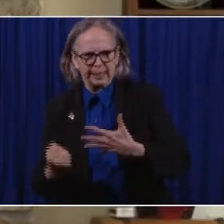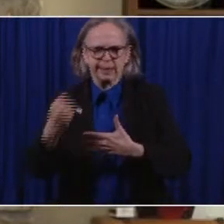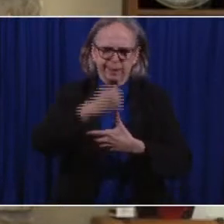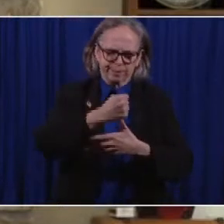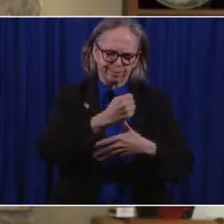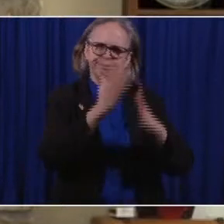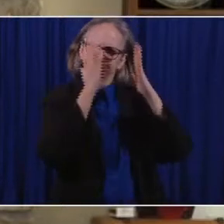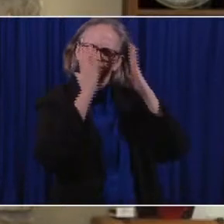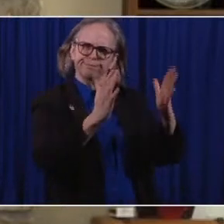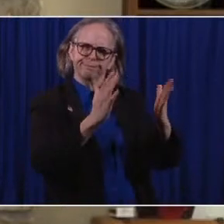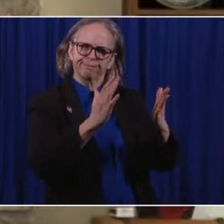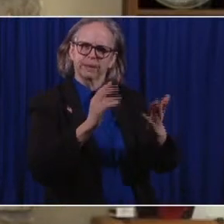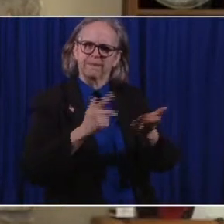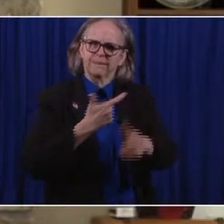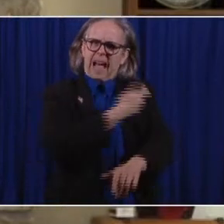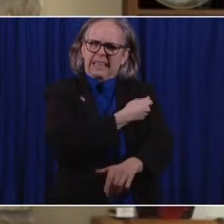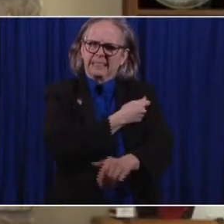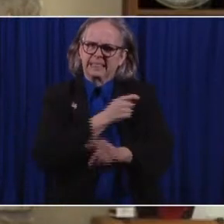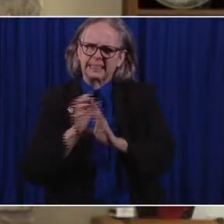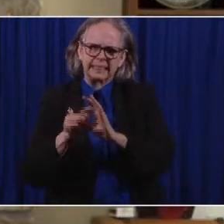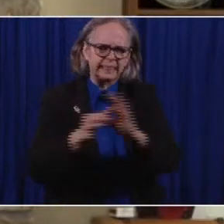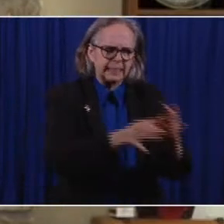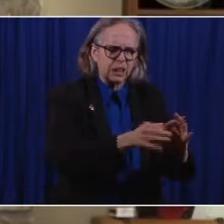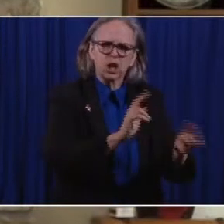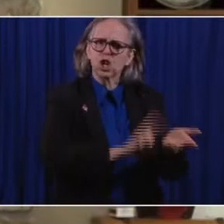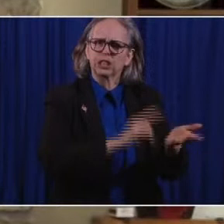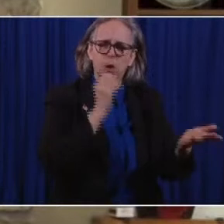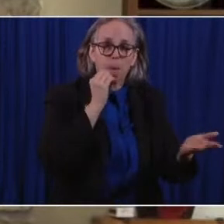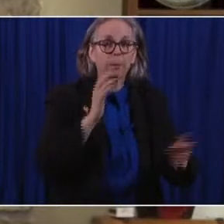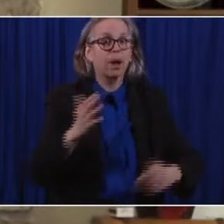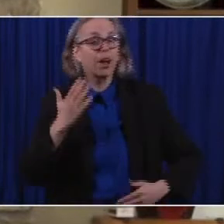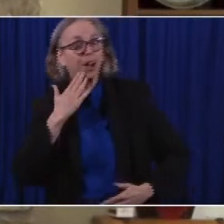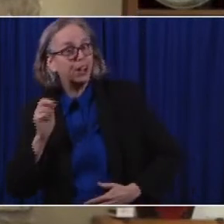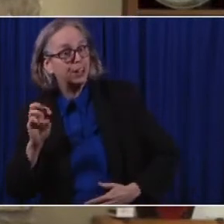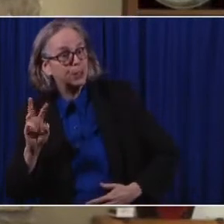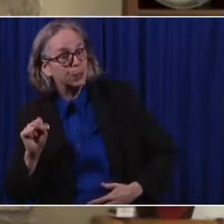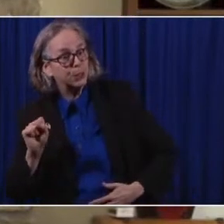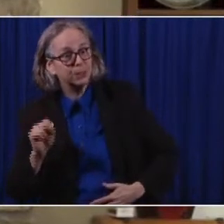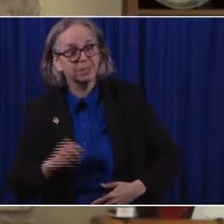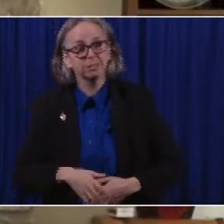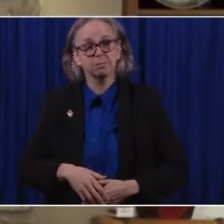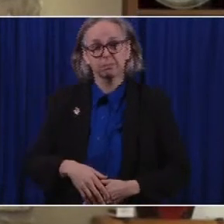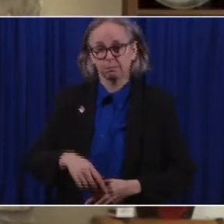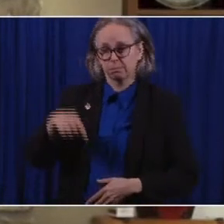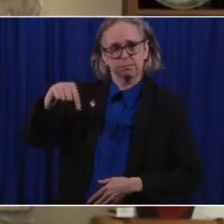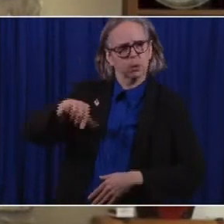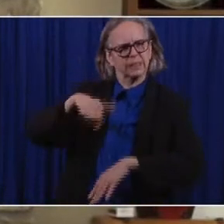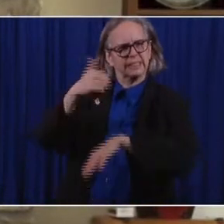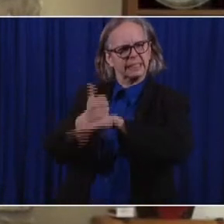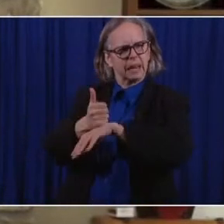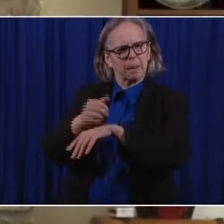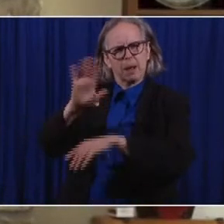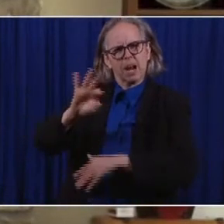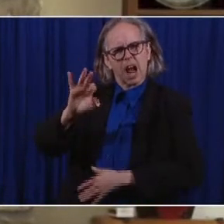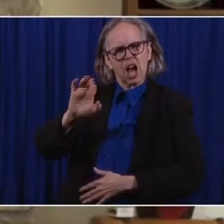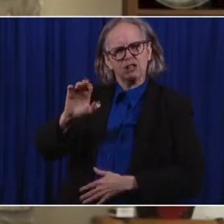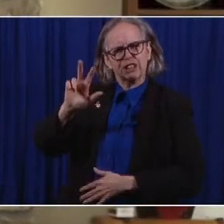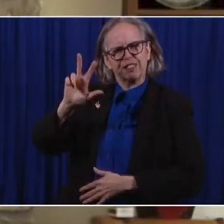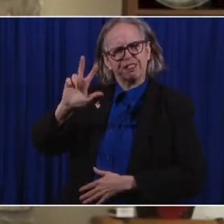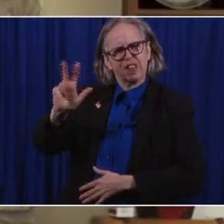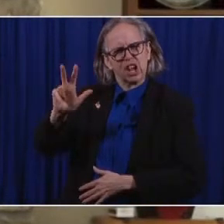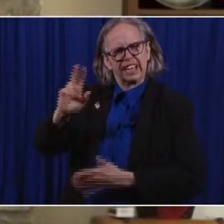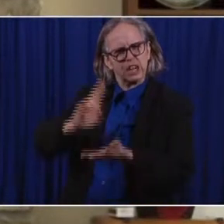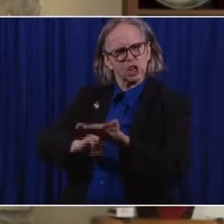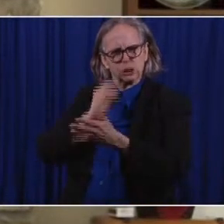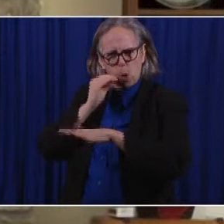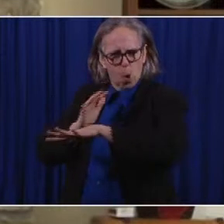very good news. We have 930 nursing homes in the state of Ohio. We are a state that has a lot of